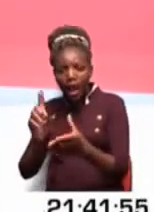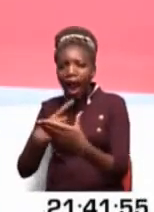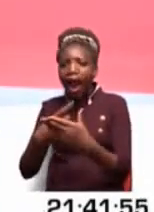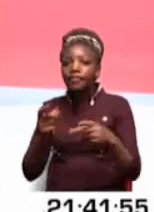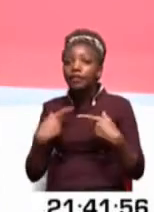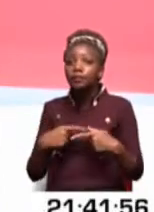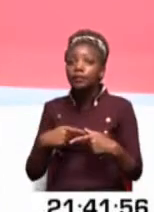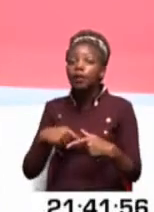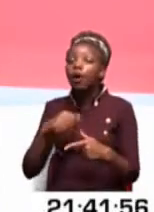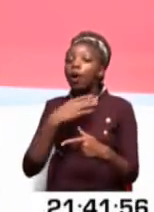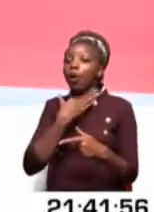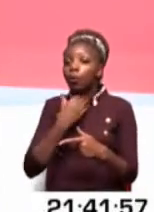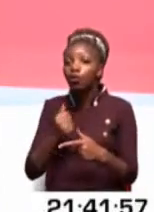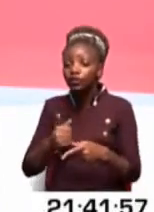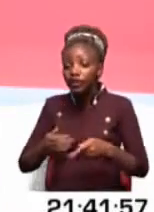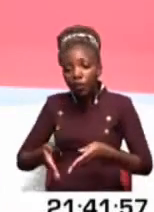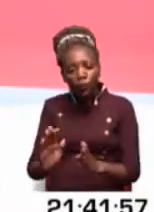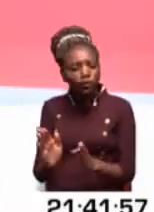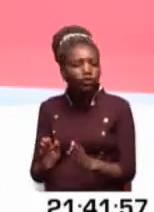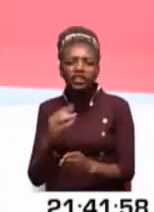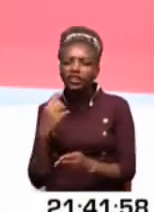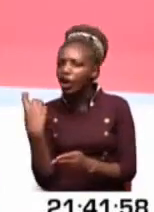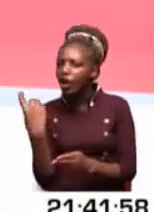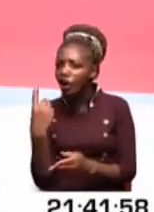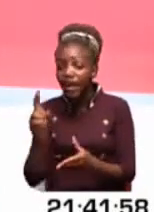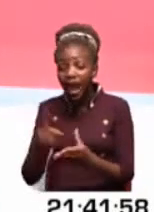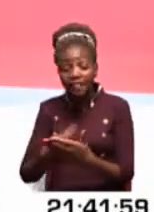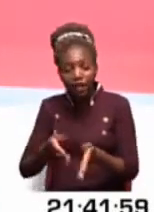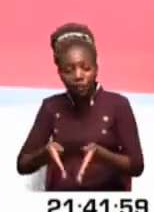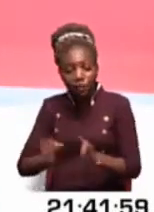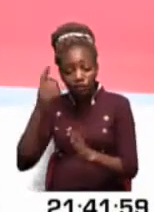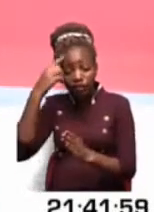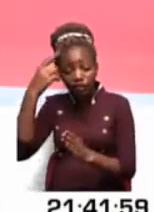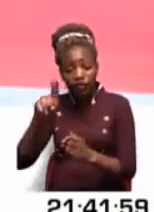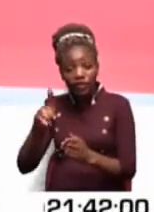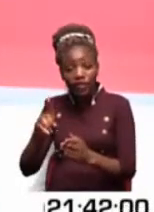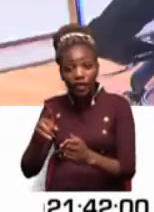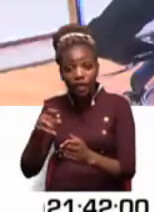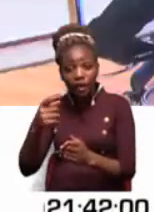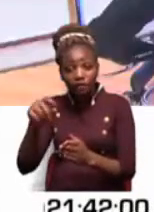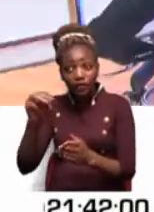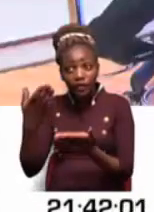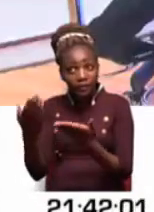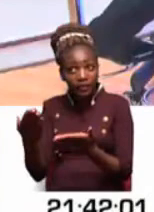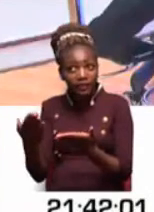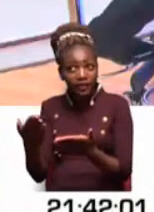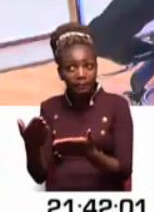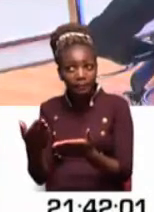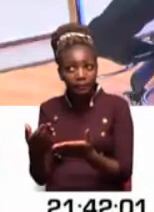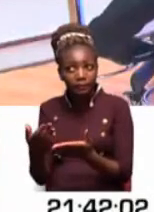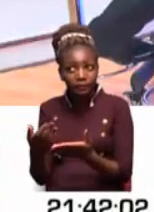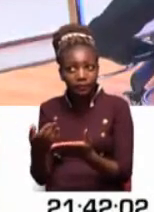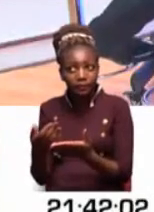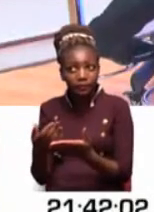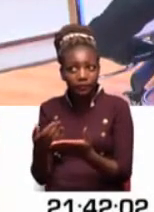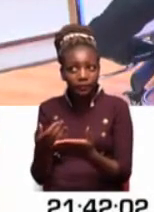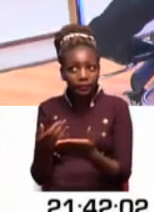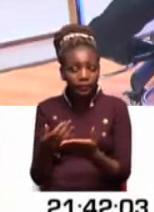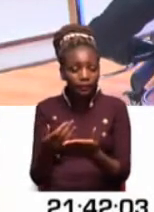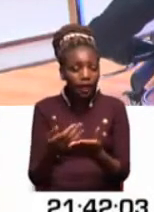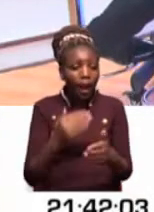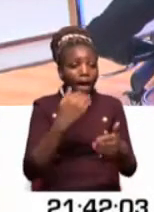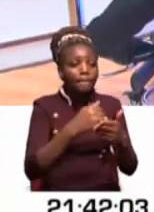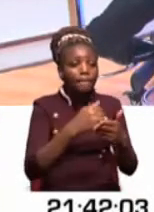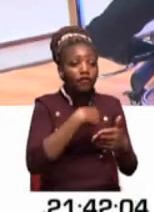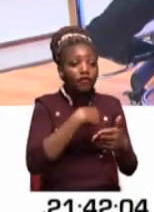actually is just opportunities, and opportunities for them to thrive, and opportunities and for them to have opportunities. Exactly. Before you even